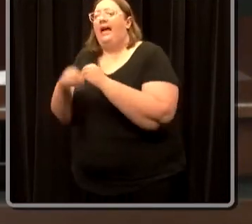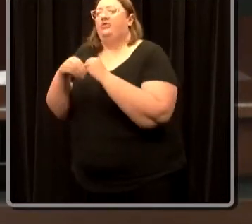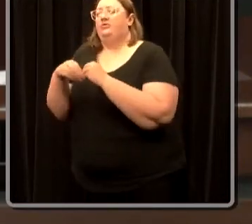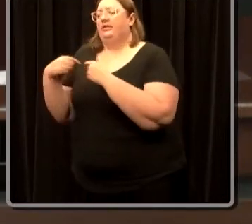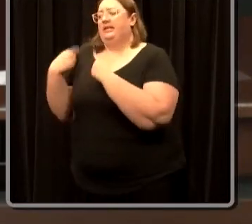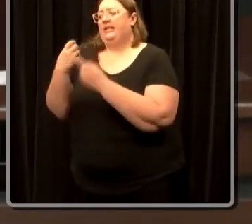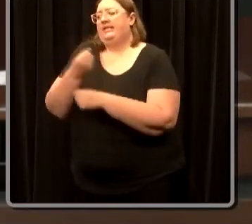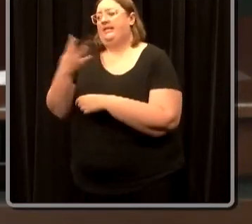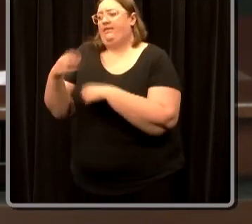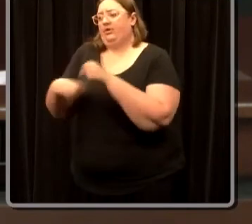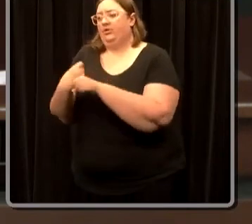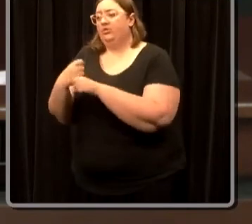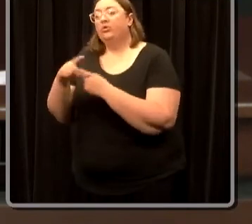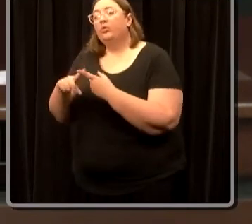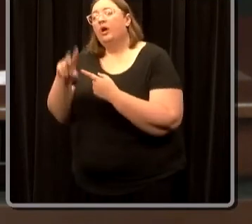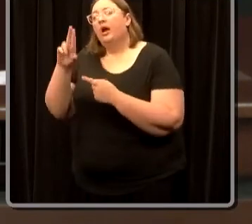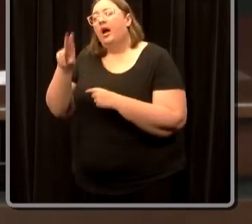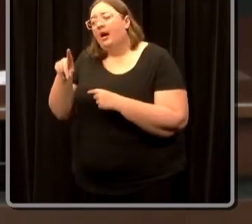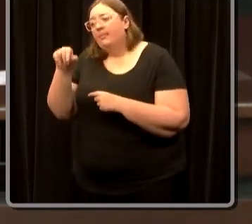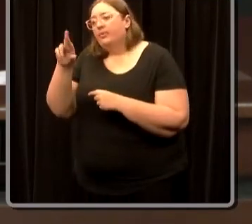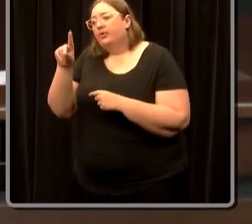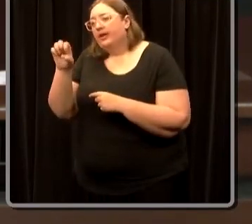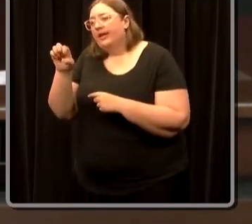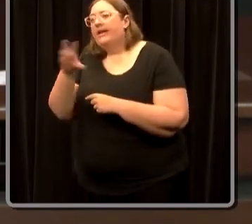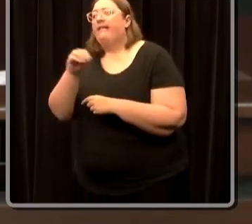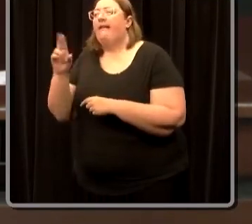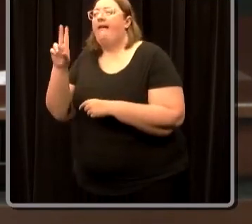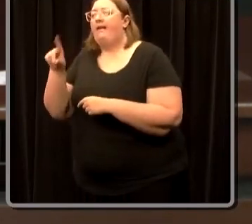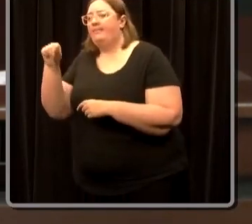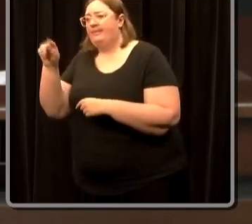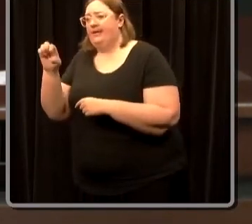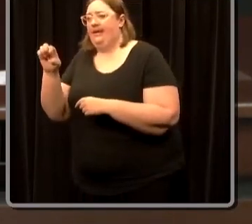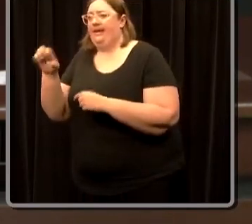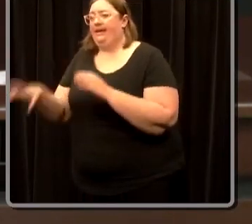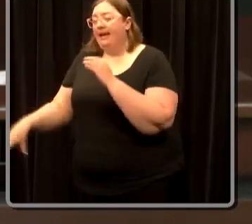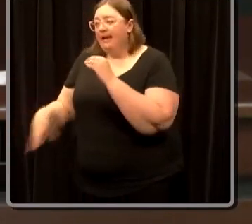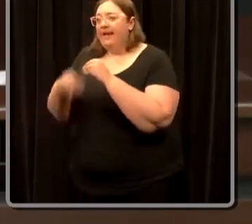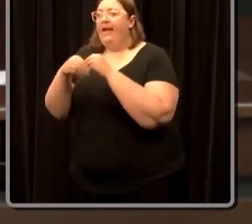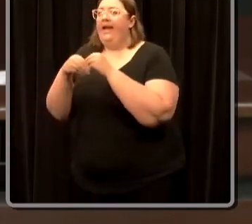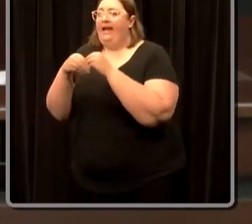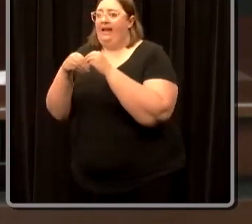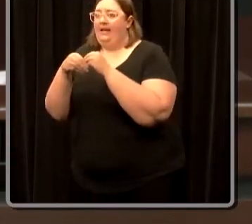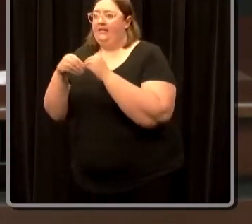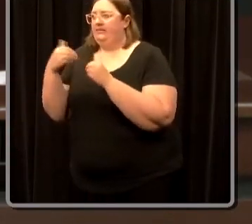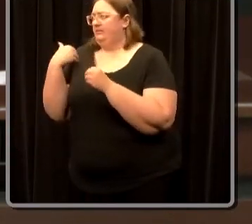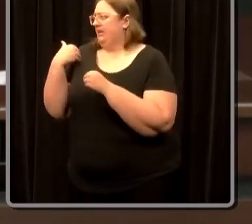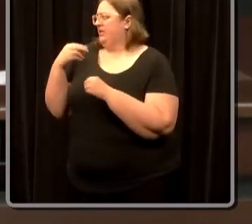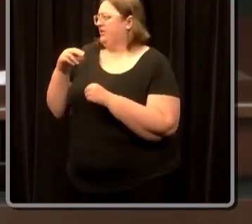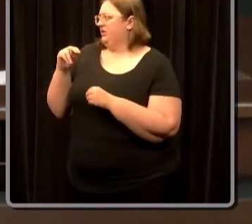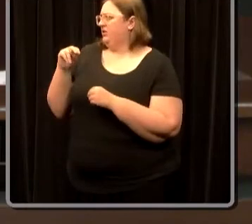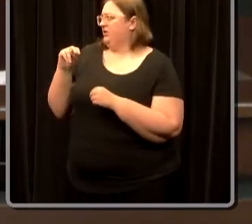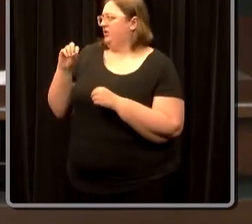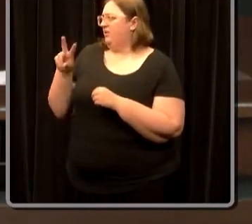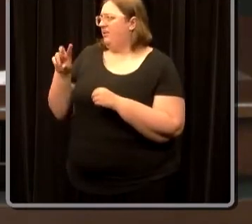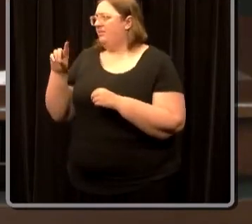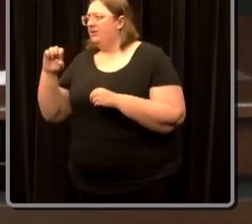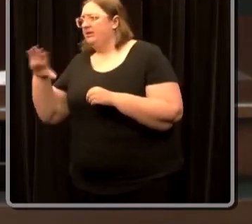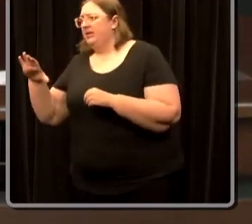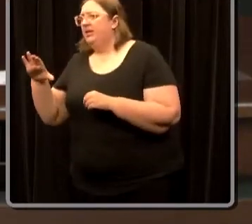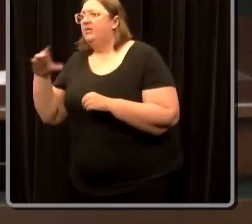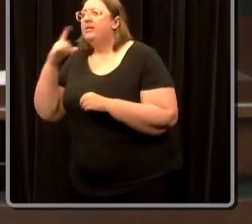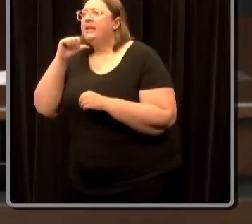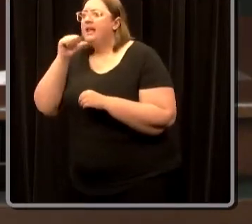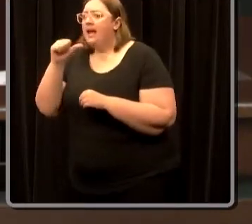to upgrade and update and add, even bringing in fall, last November, December, working with a local not-for-profit